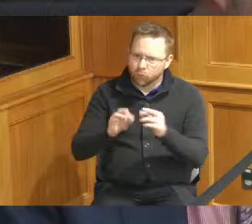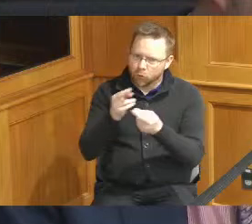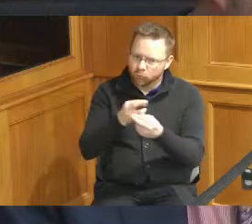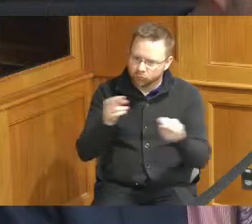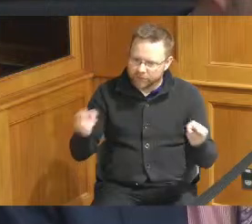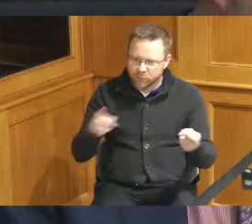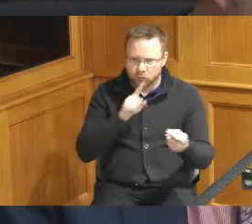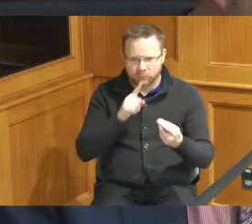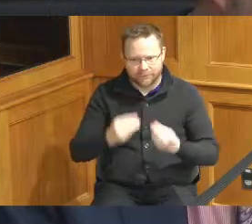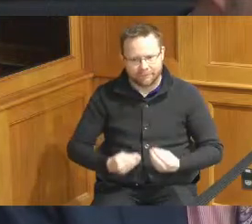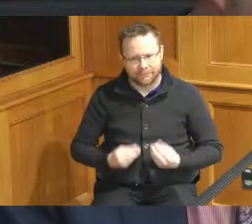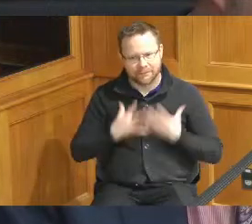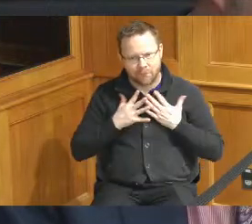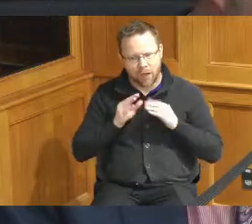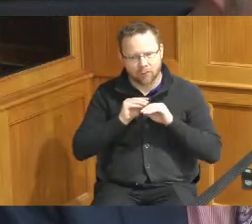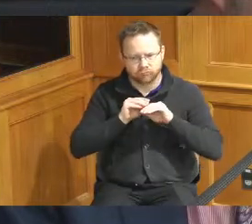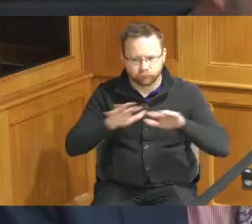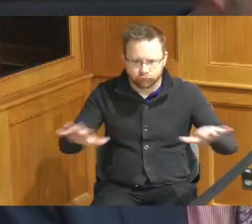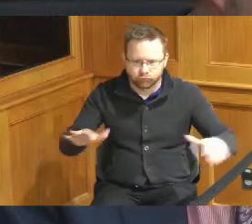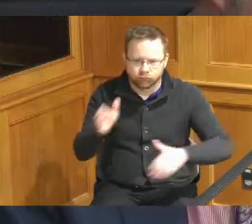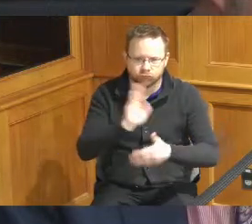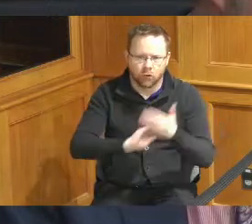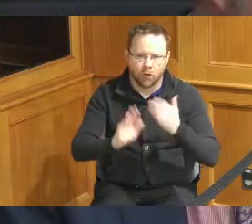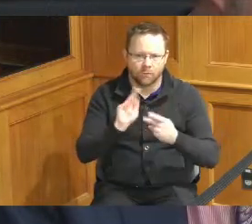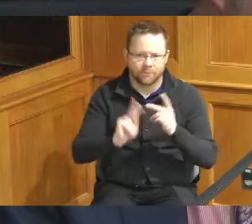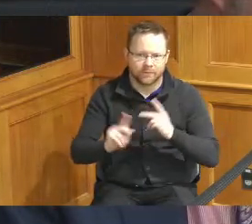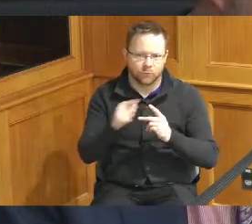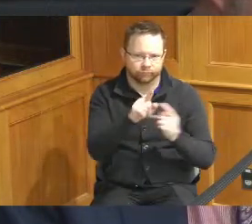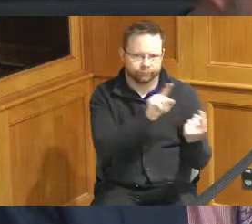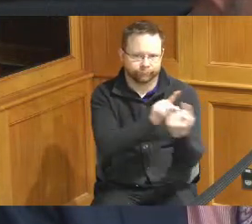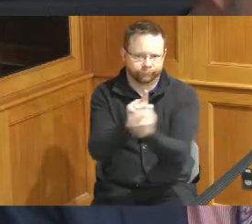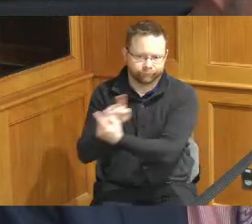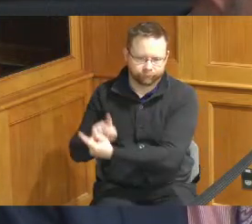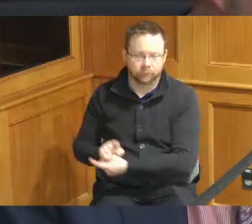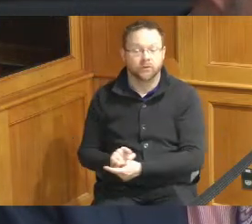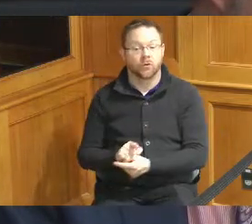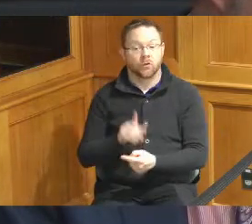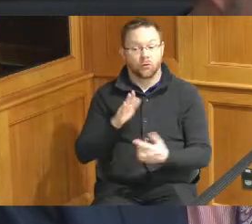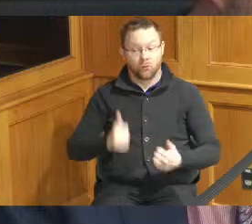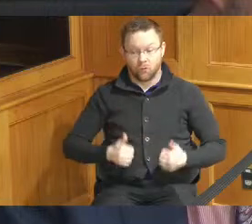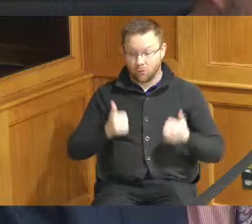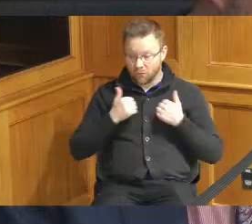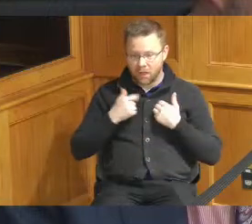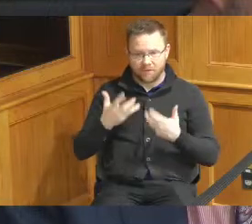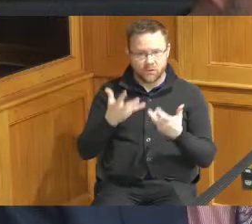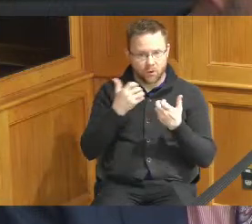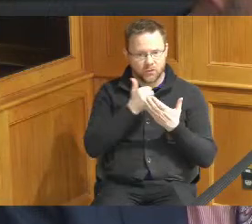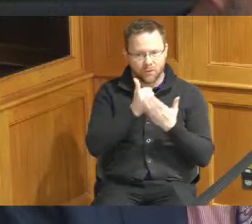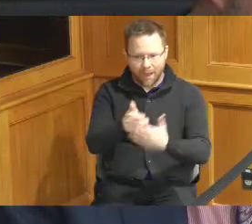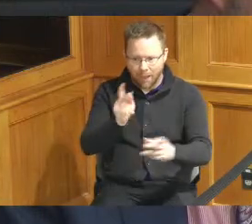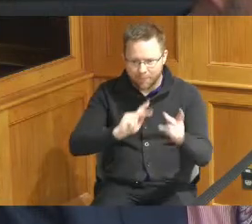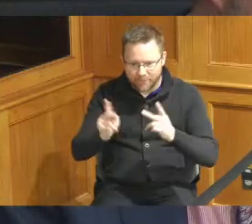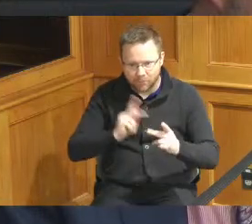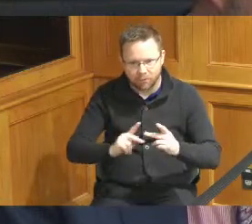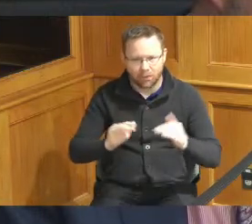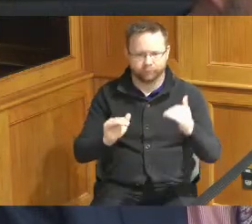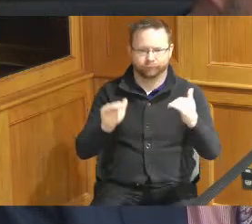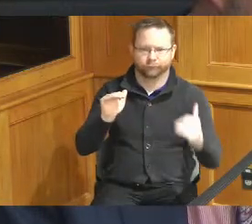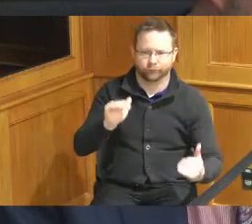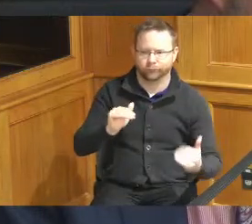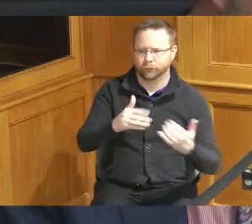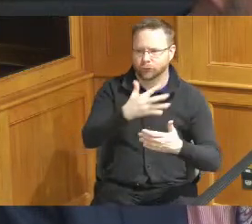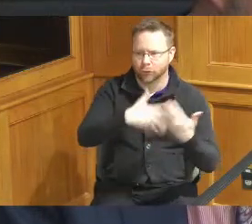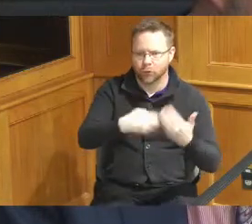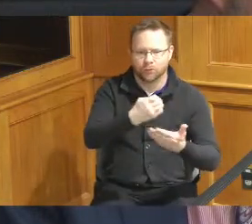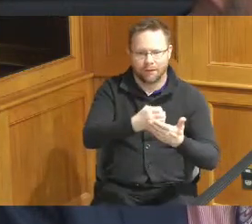inspiration to all those she has encountered. Her life's purpose is to help others who are socially and economically disadvantaged to know